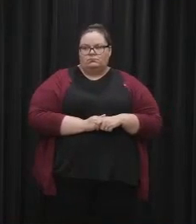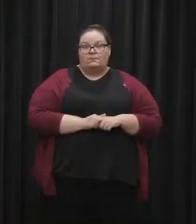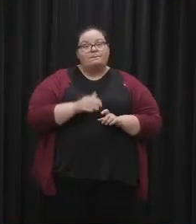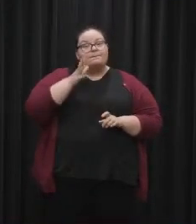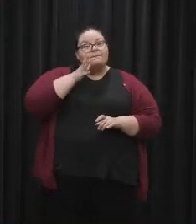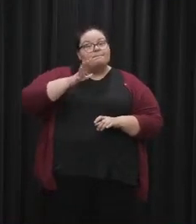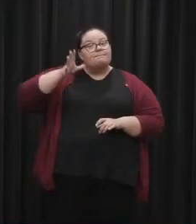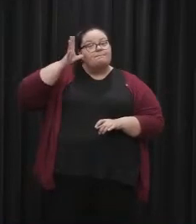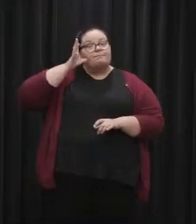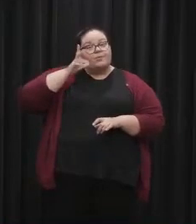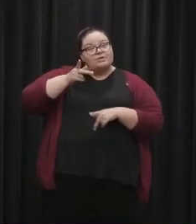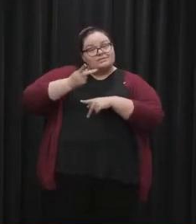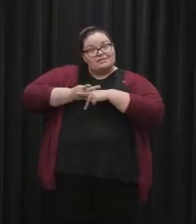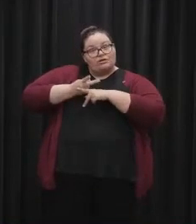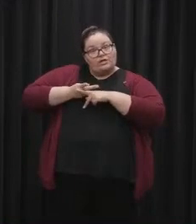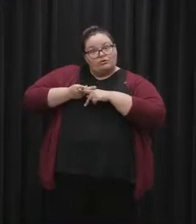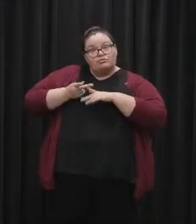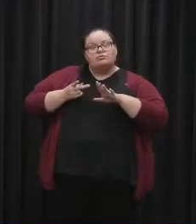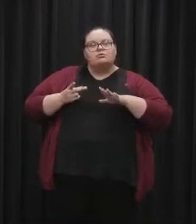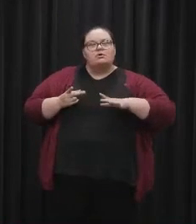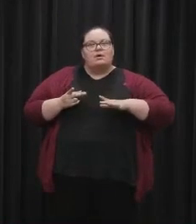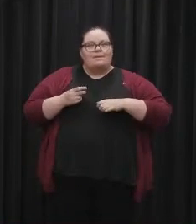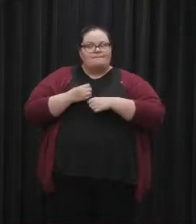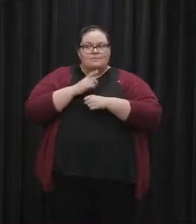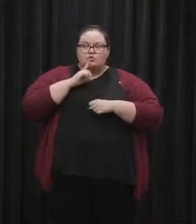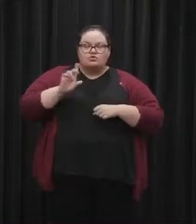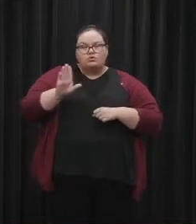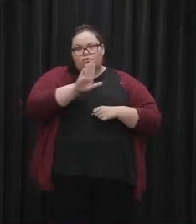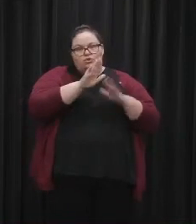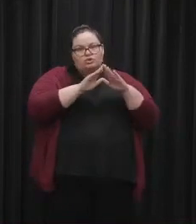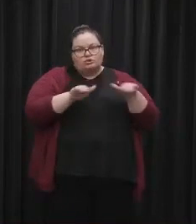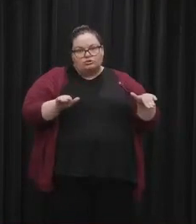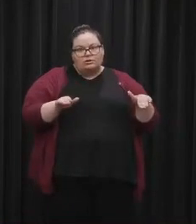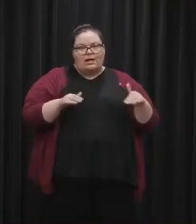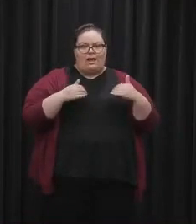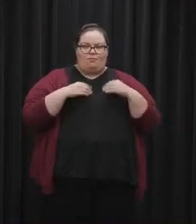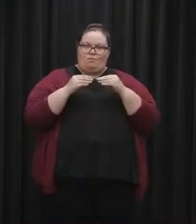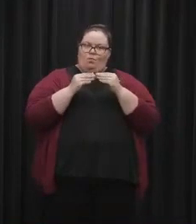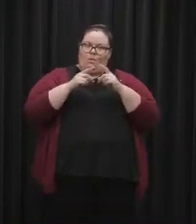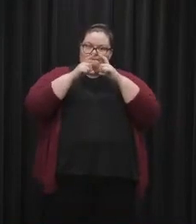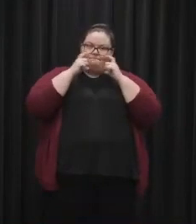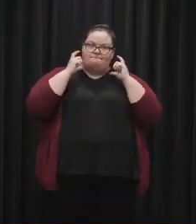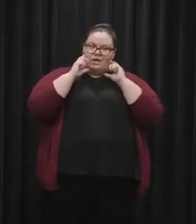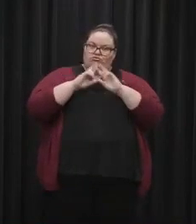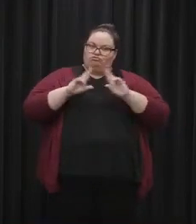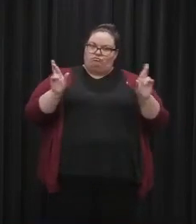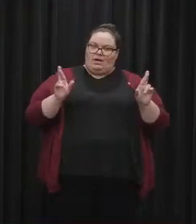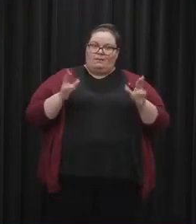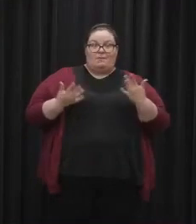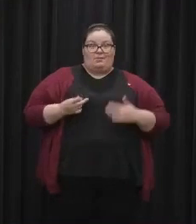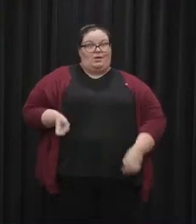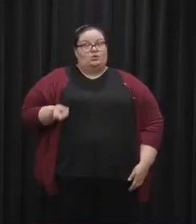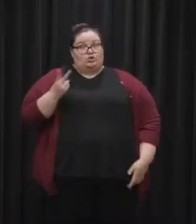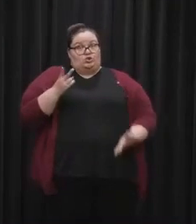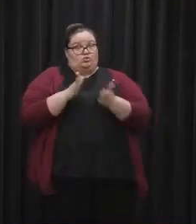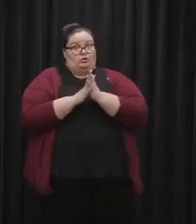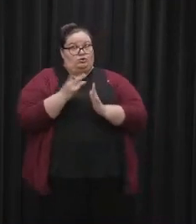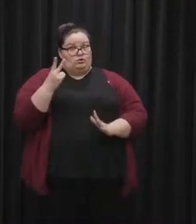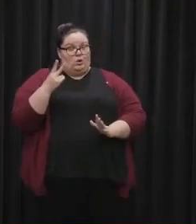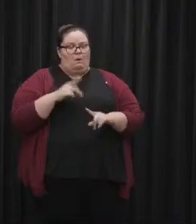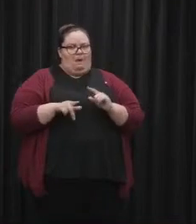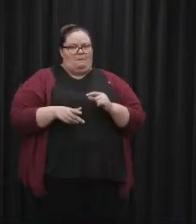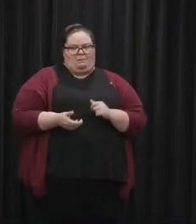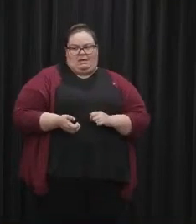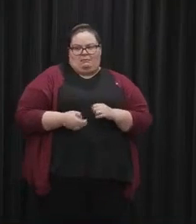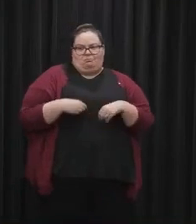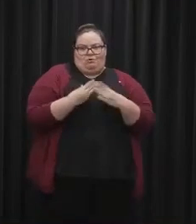So parents and guardians should ensure that your children have got more masks than maybe that you've given them before, multiple masks so they can wear them